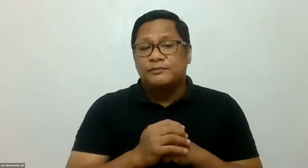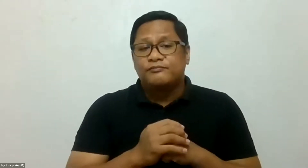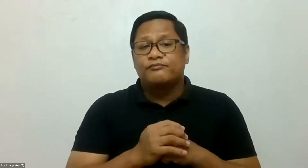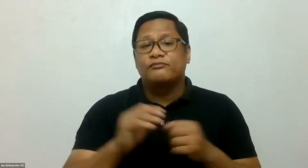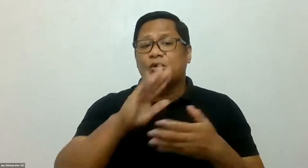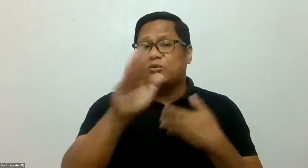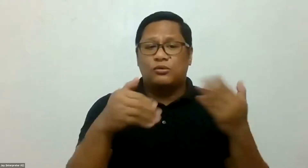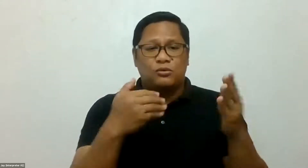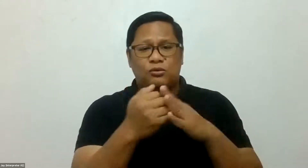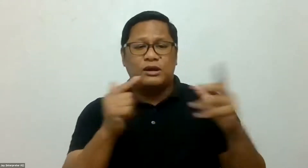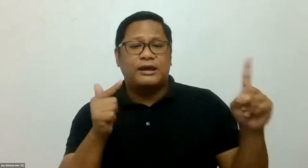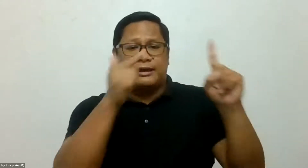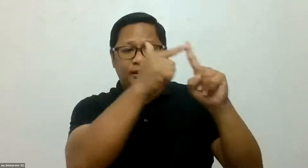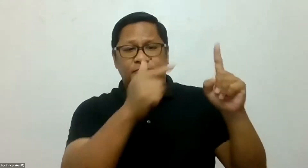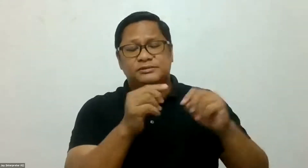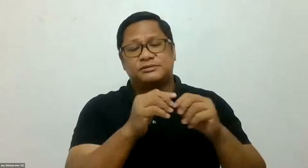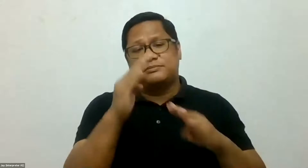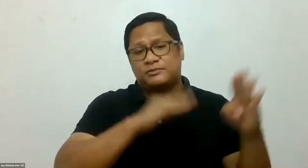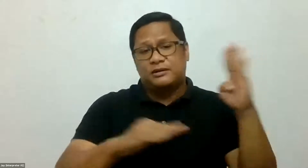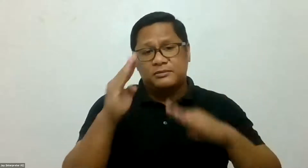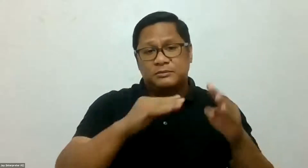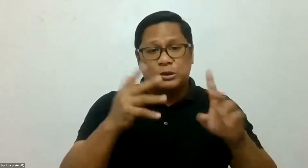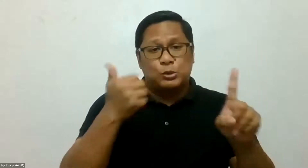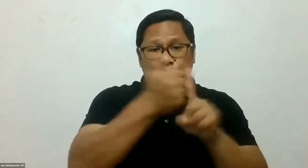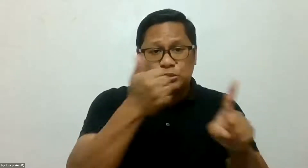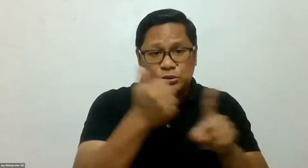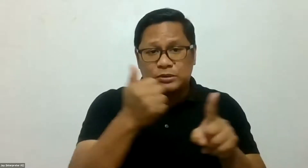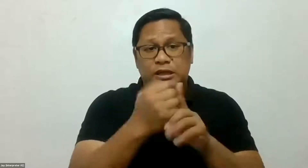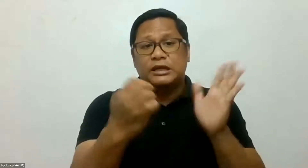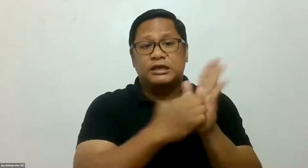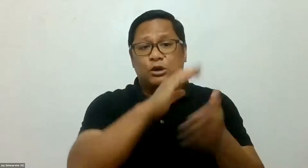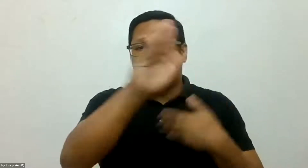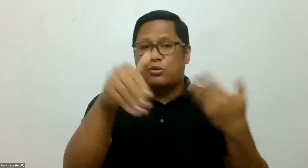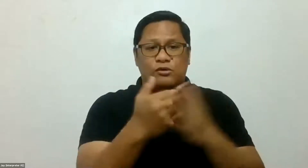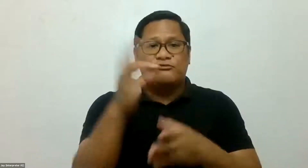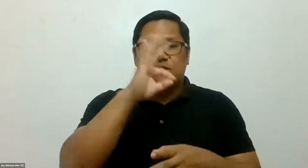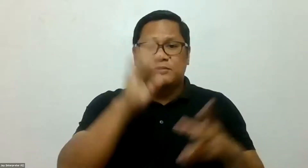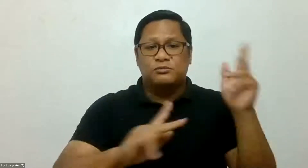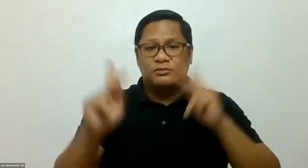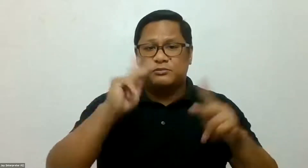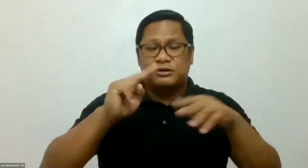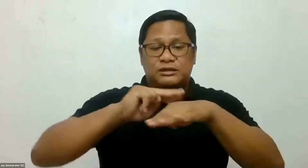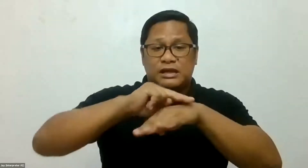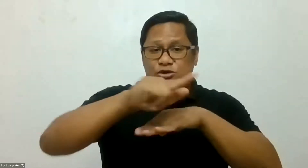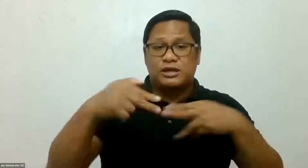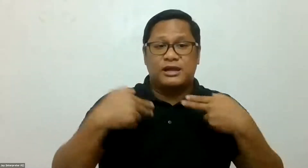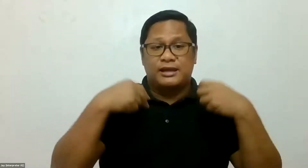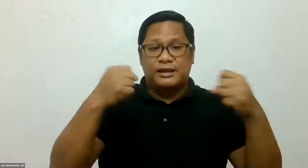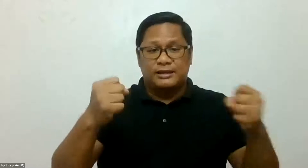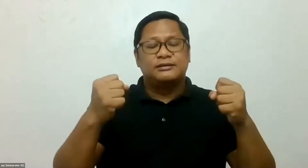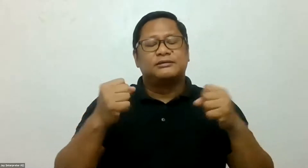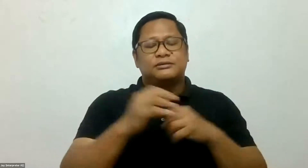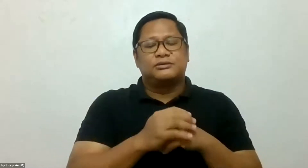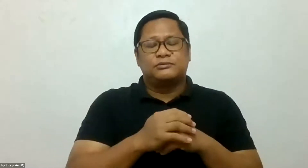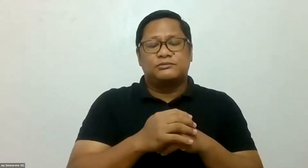to address these problems by automatically enrolling all Filipino citizens in the National Health Insurance Program